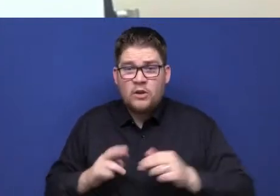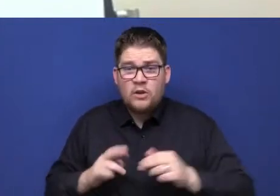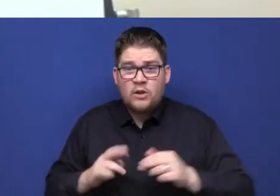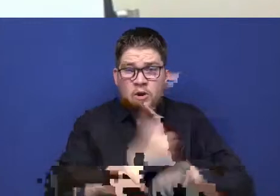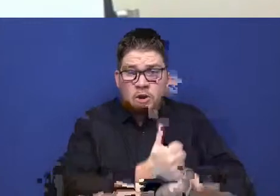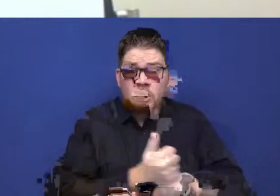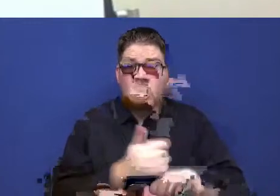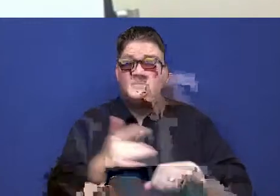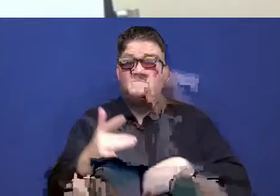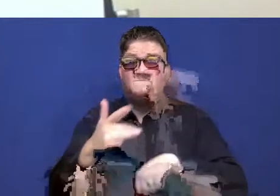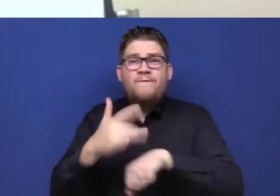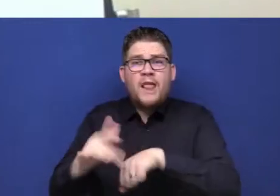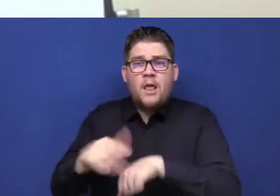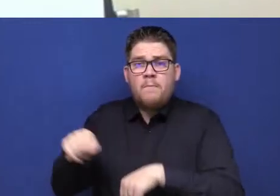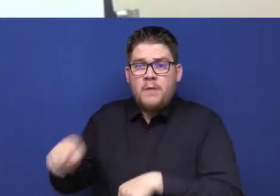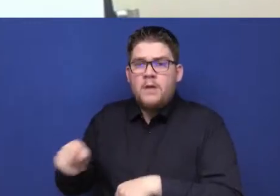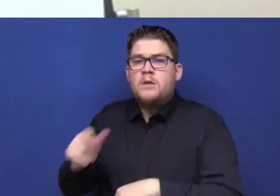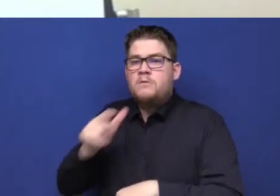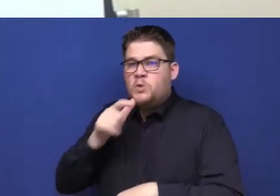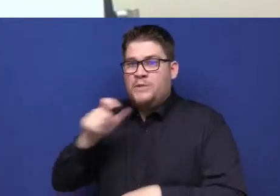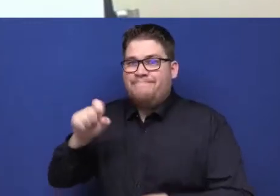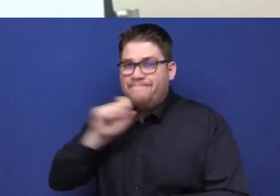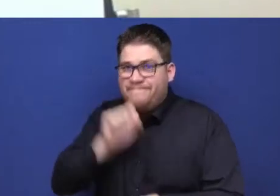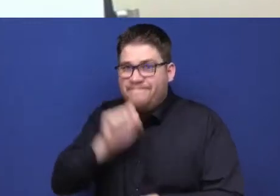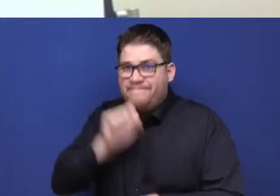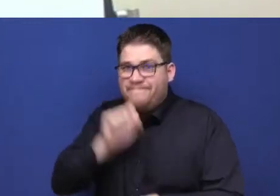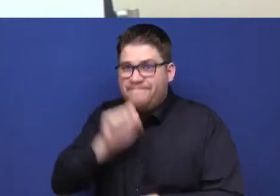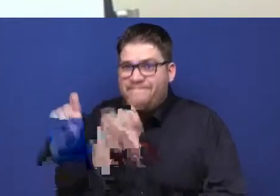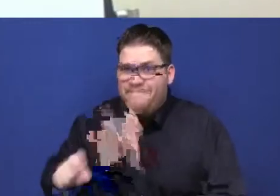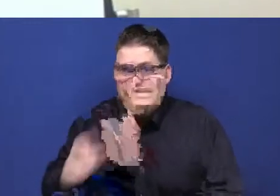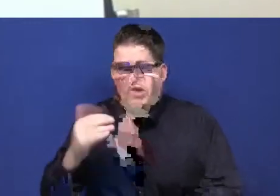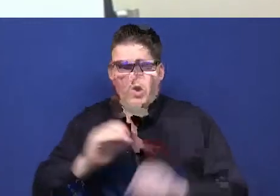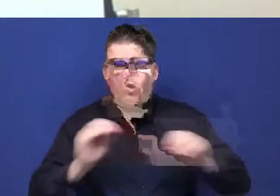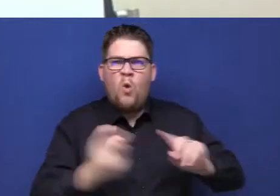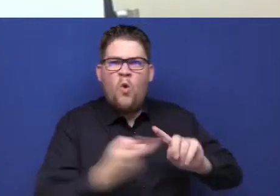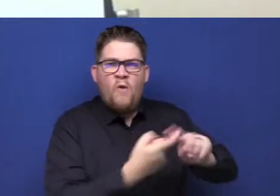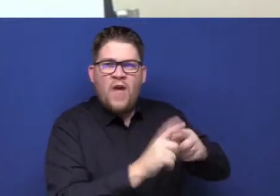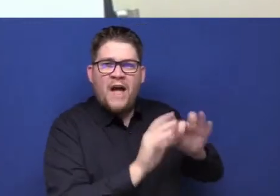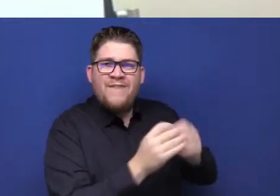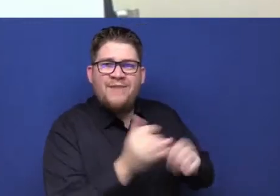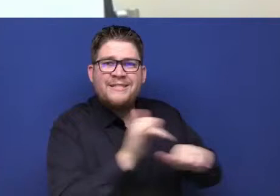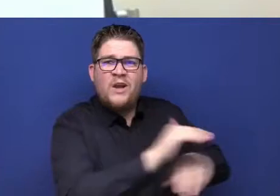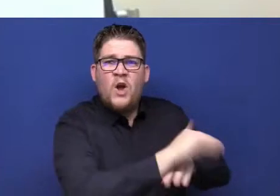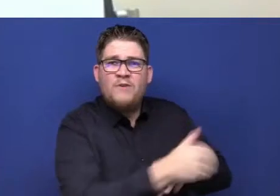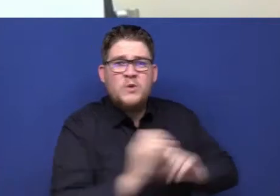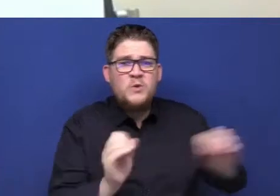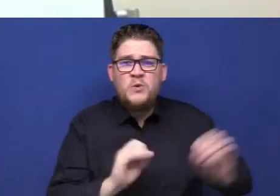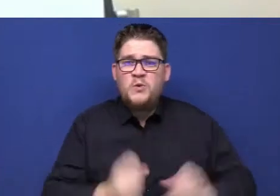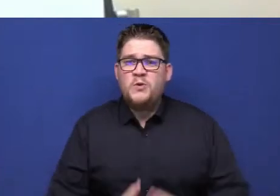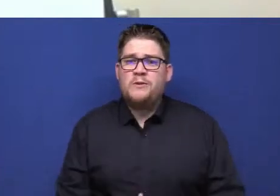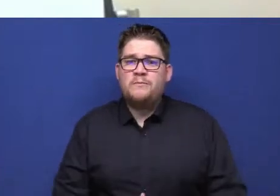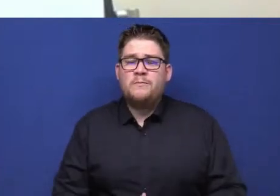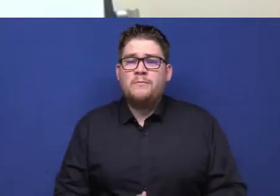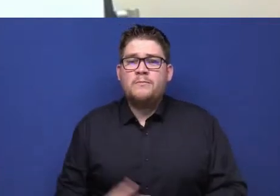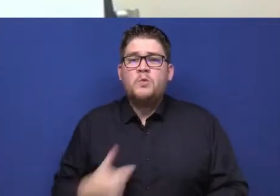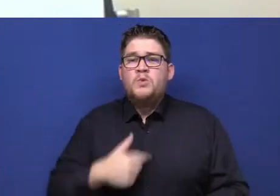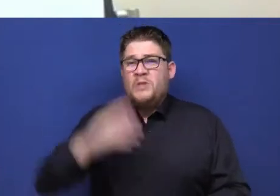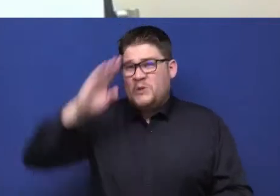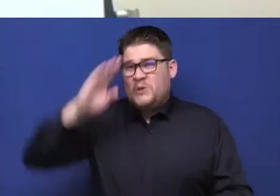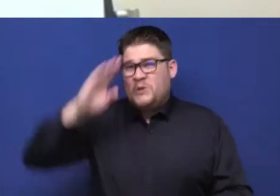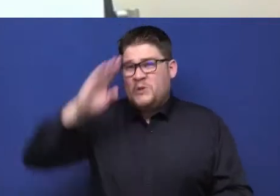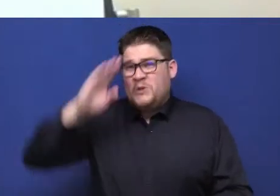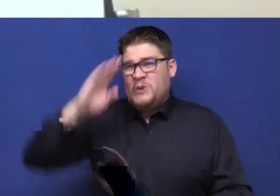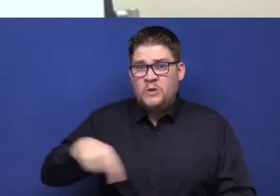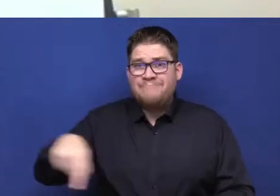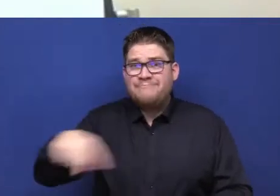as close to their home community as possible under the circumstances. Finally, I'd like to say that we're encouraging tourists to travel to areas